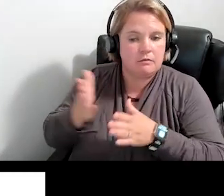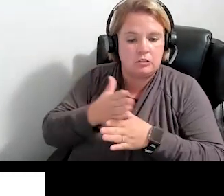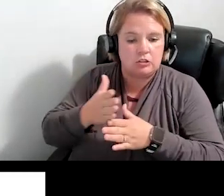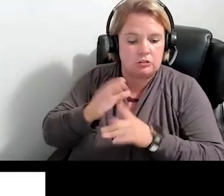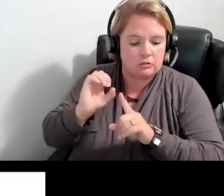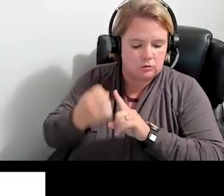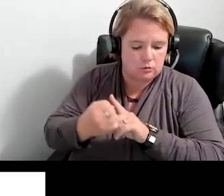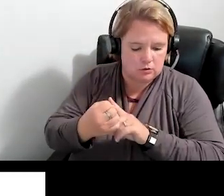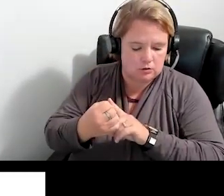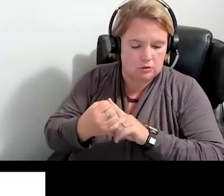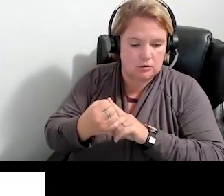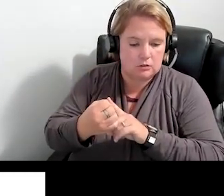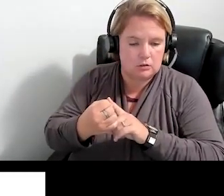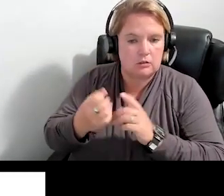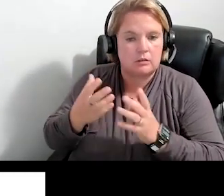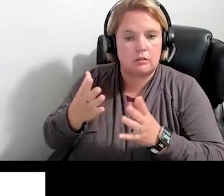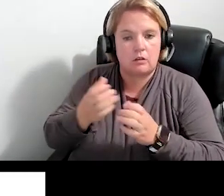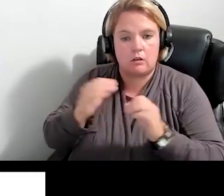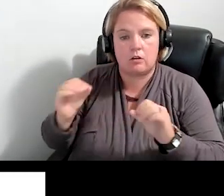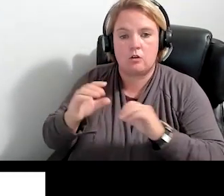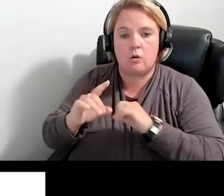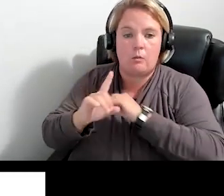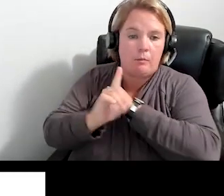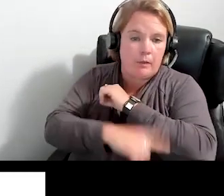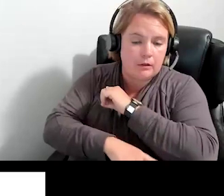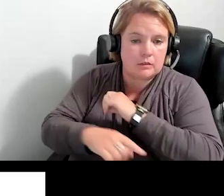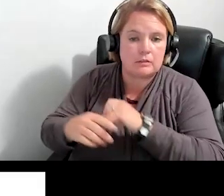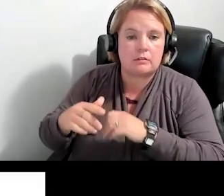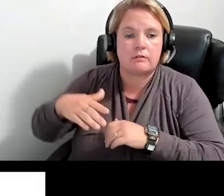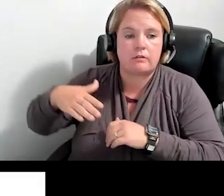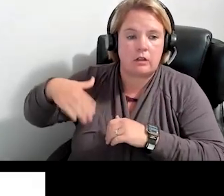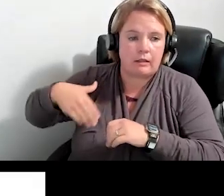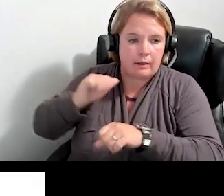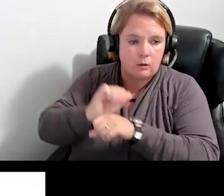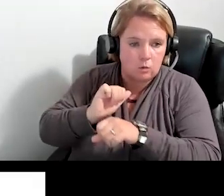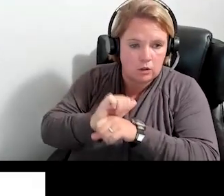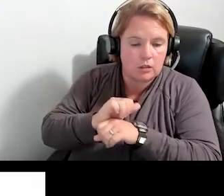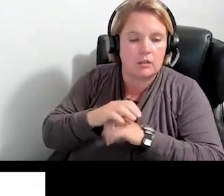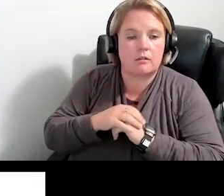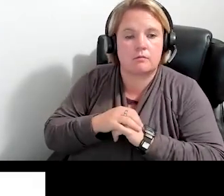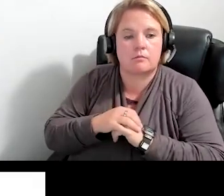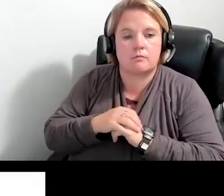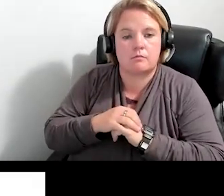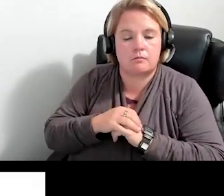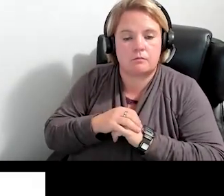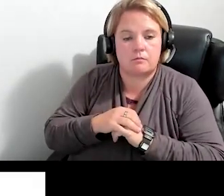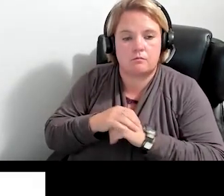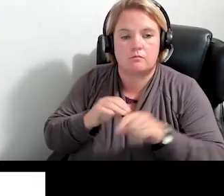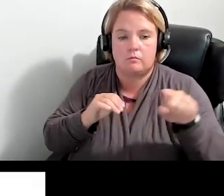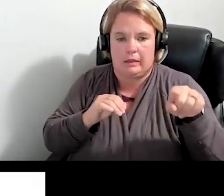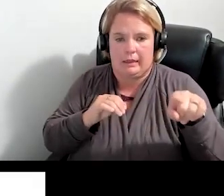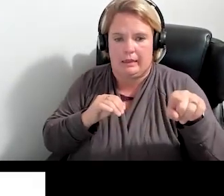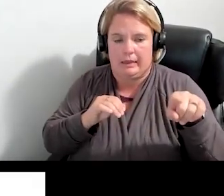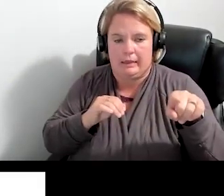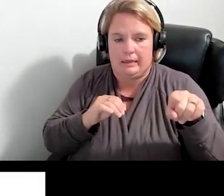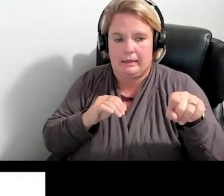me. I want to know there are no penalties for submitting late work at summer school. I understand you're going. This one